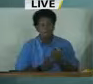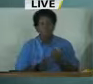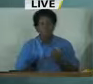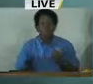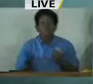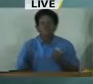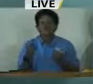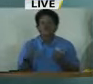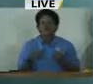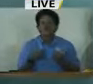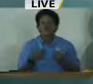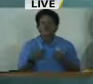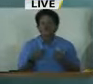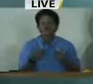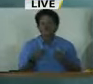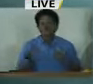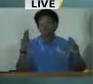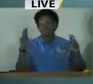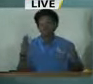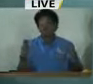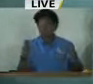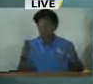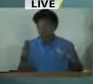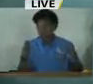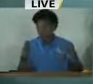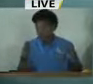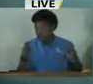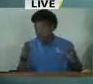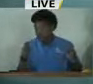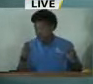have matters that